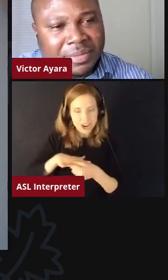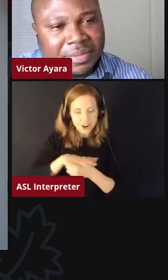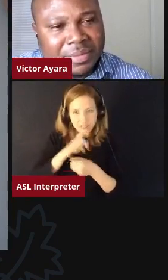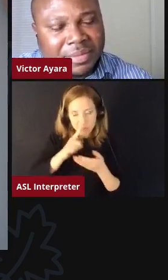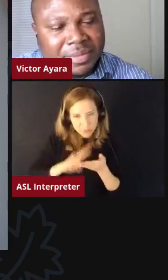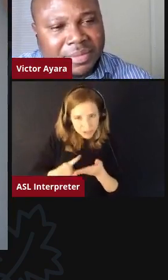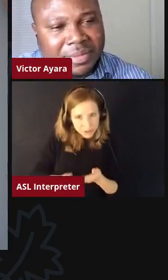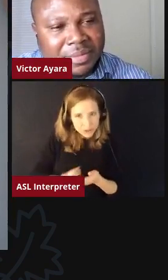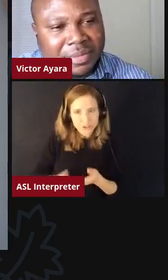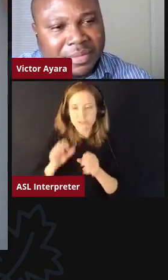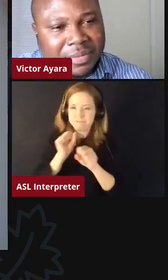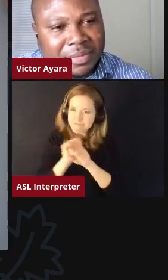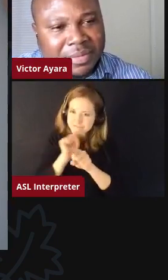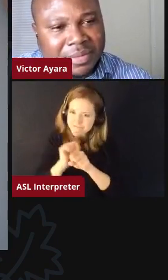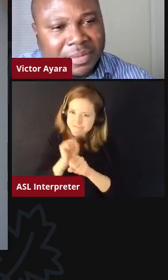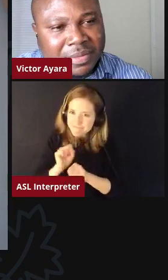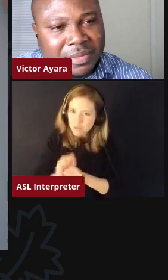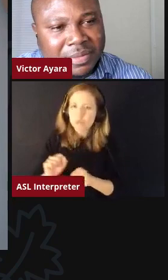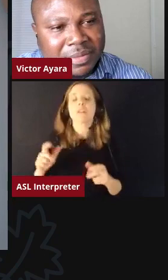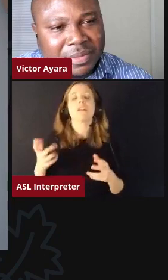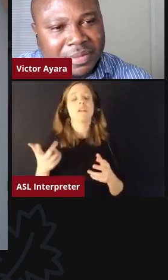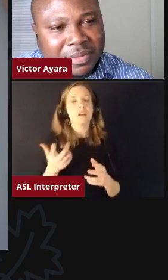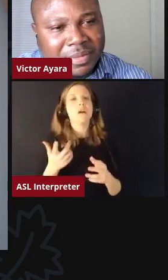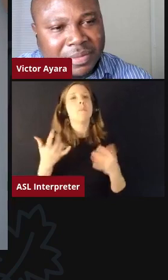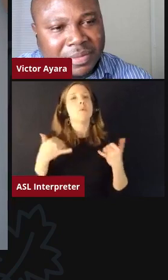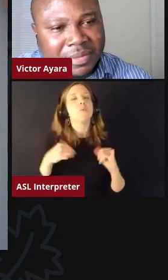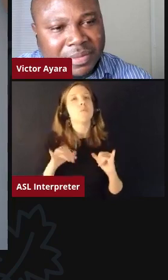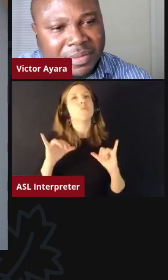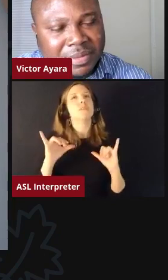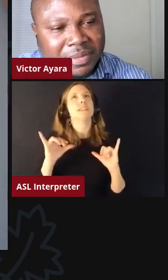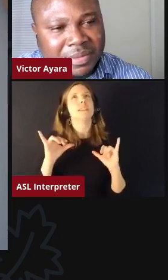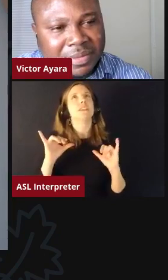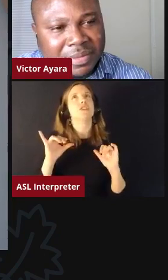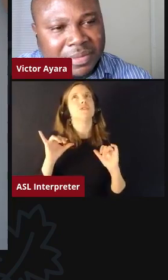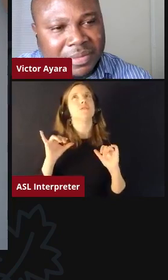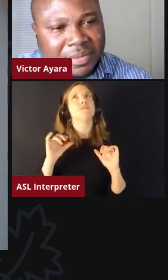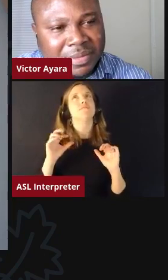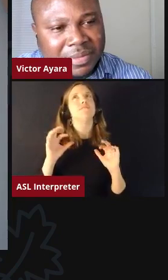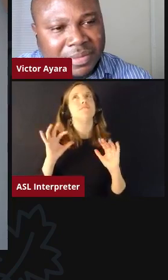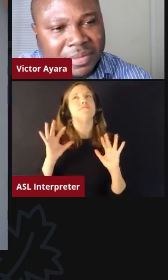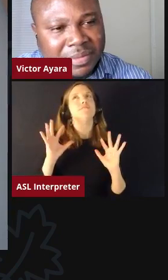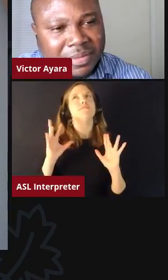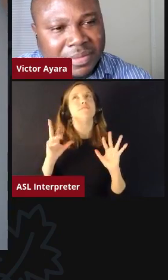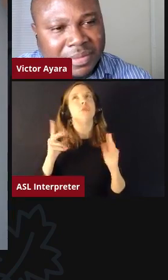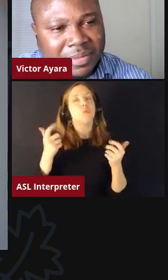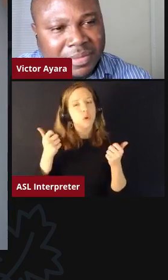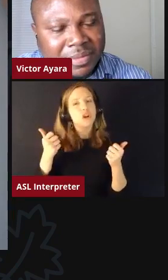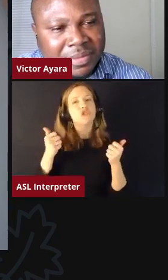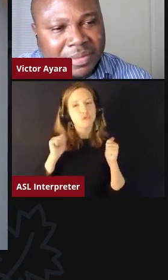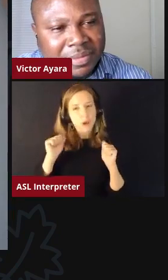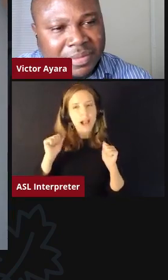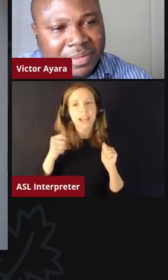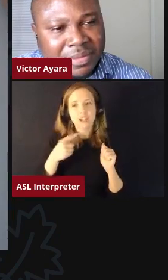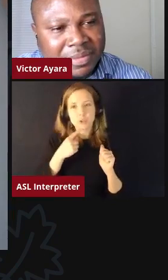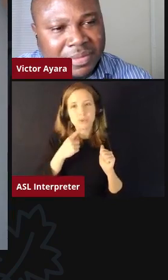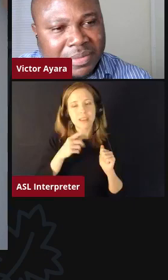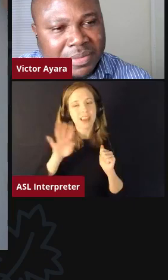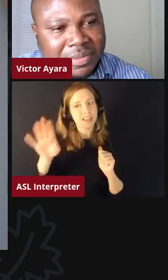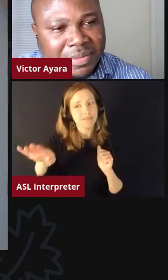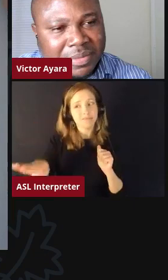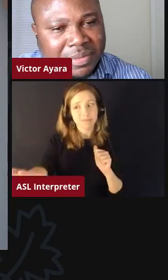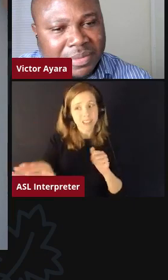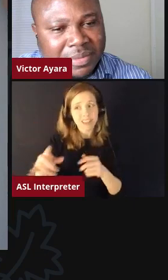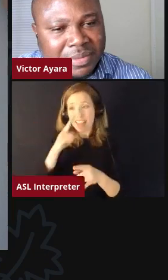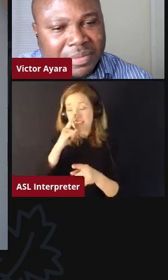make very strong cases that you know, if you put in the liquor store, that you're going to get